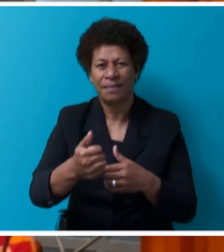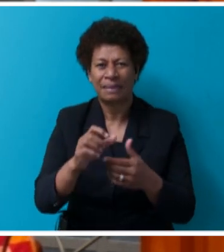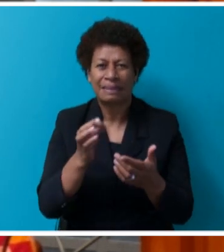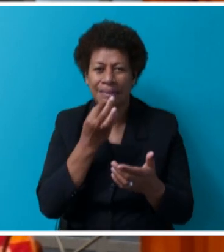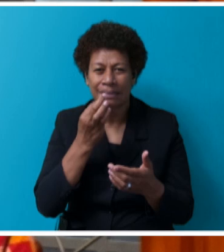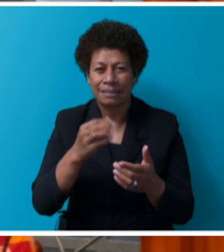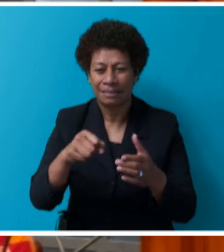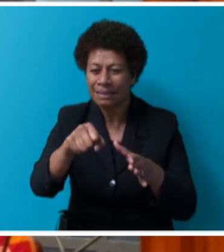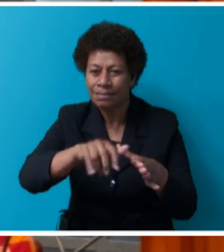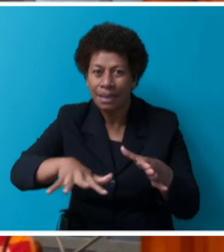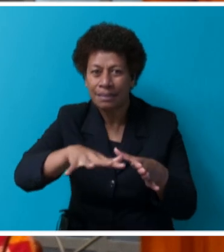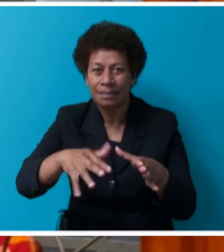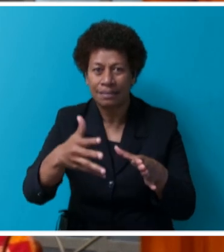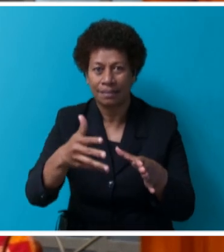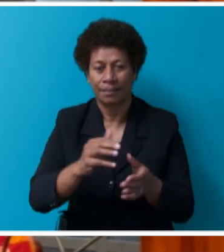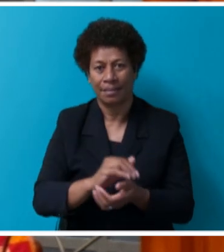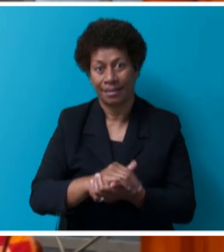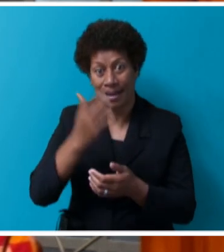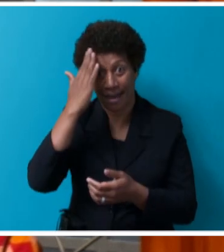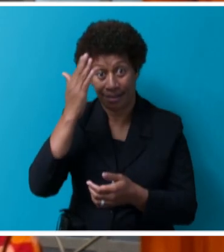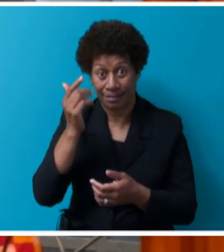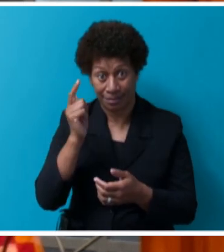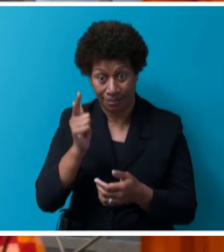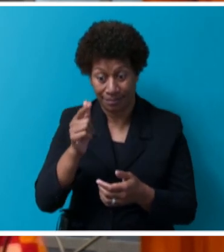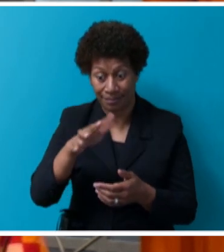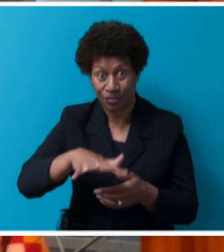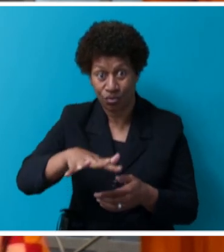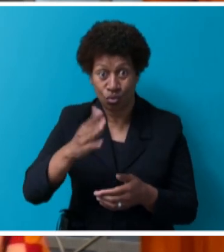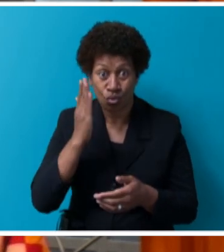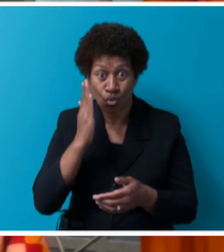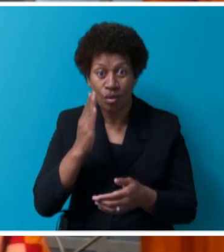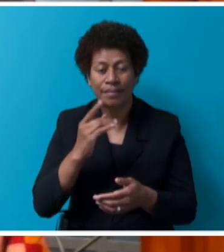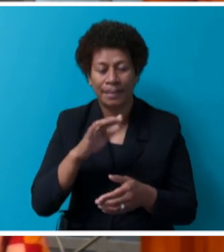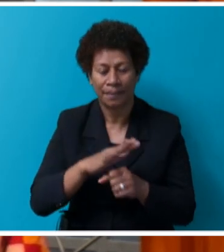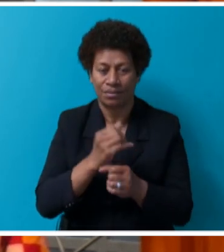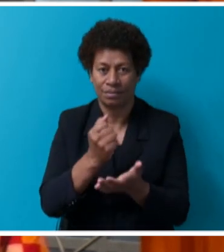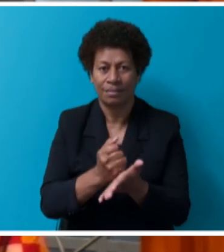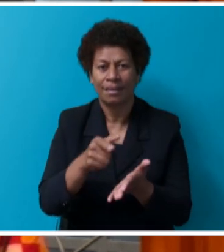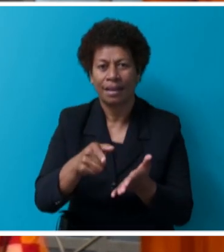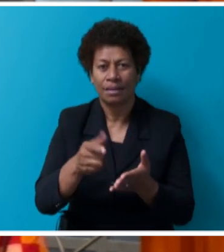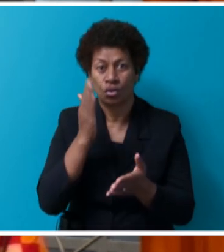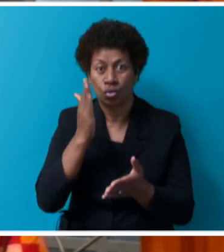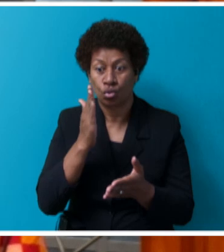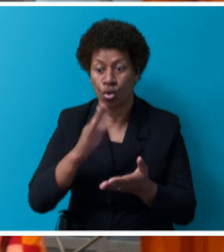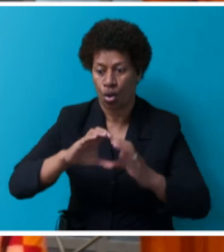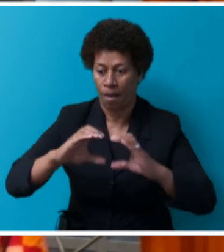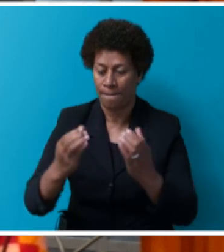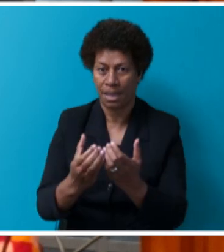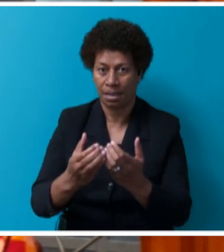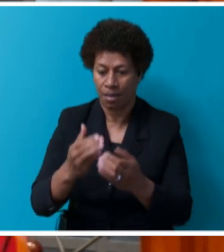heads of schools of these centers have reassured us that they will be working with their school management committees